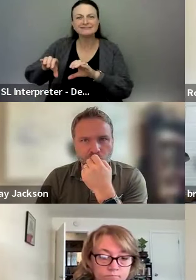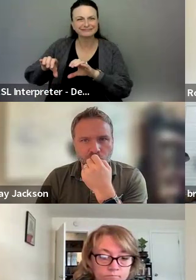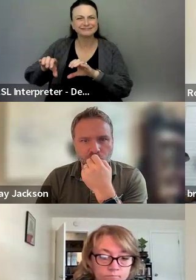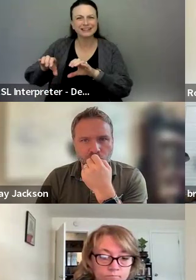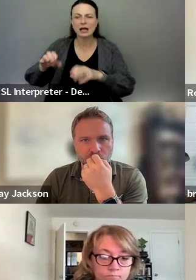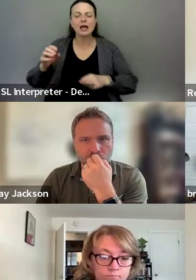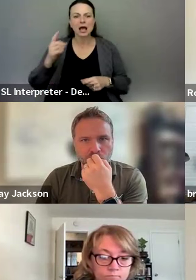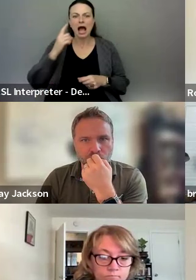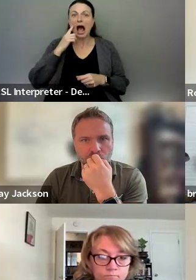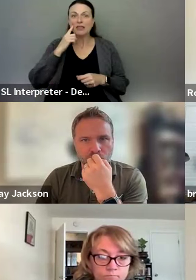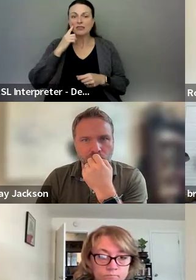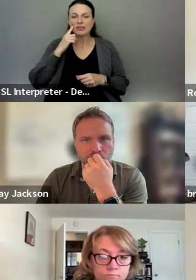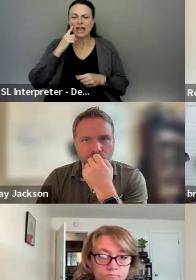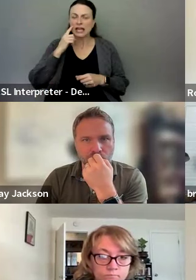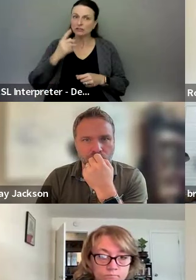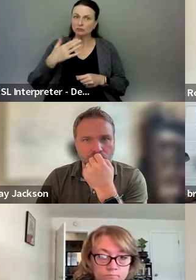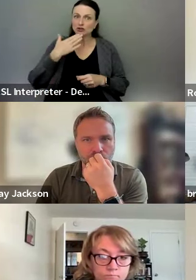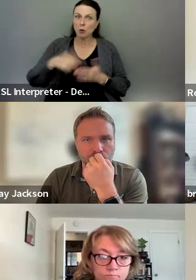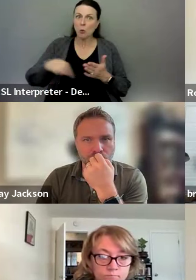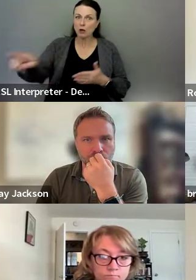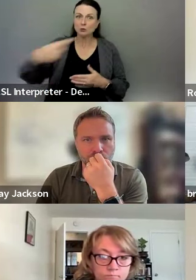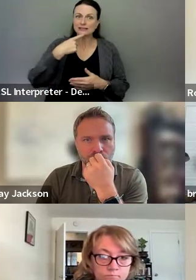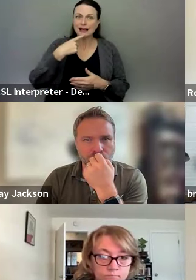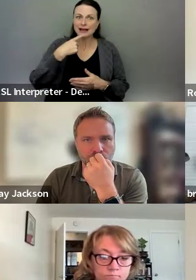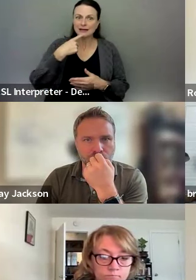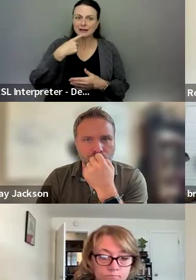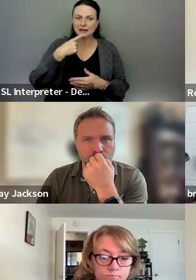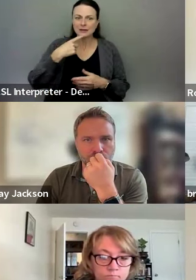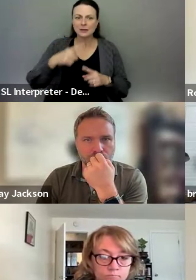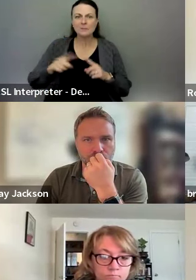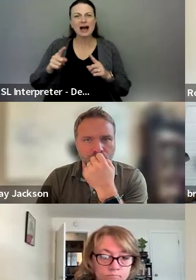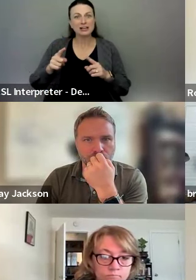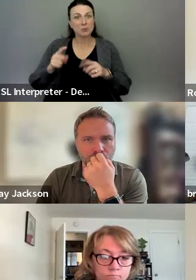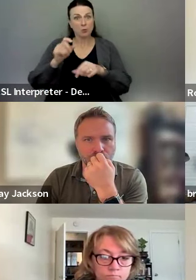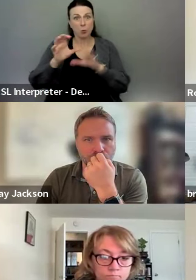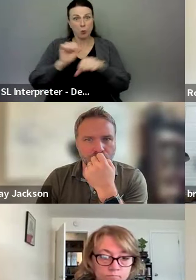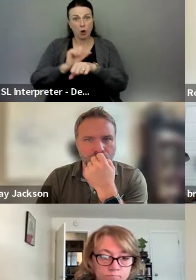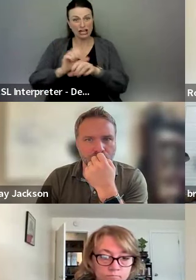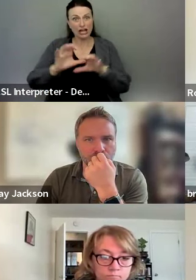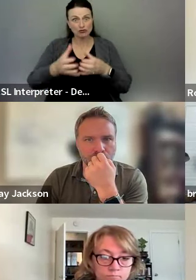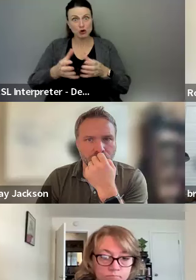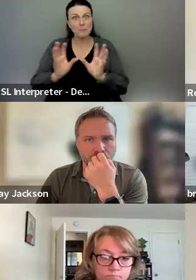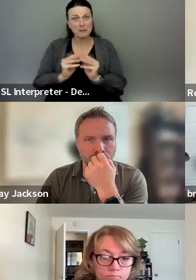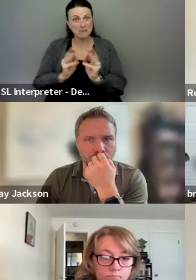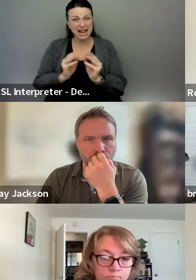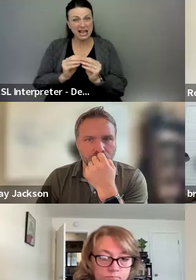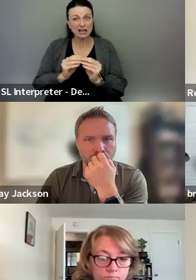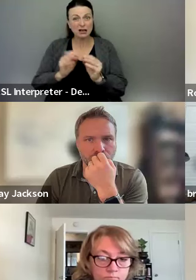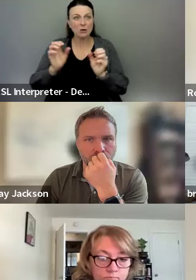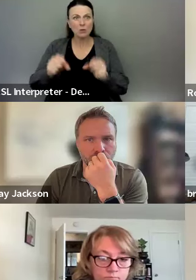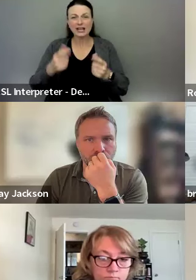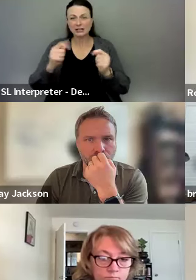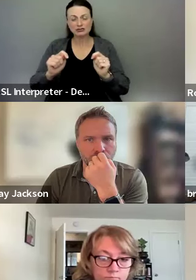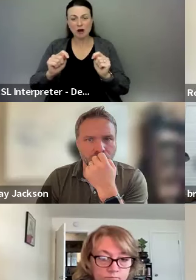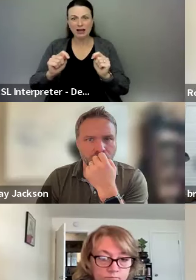I think it complements what you said. Maybe before our working group meeting, we can try to publicize